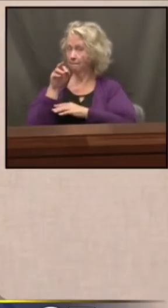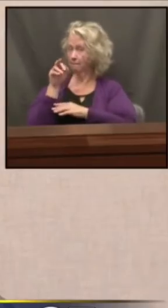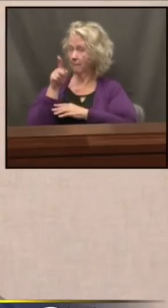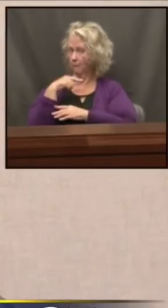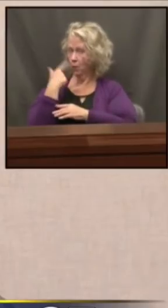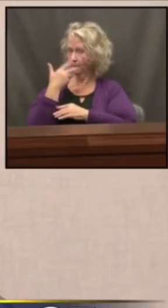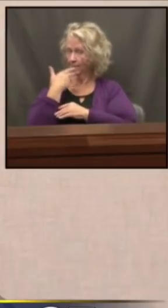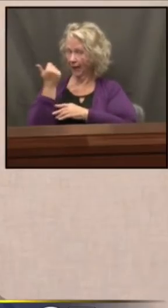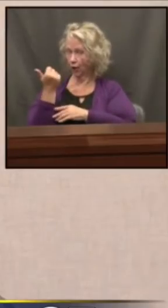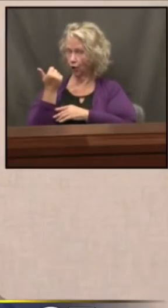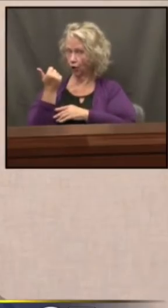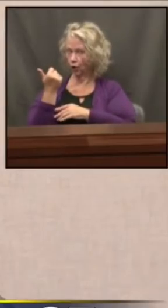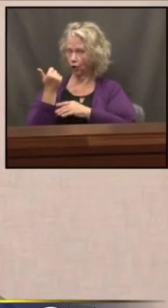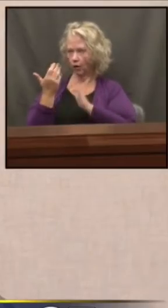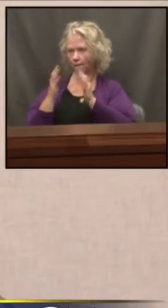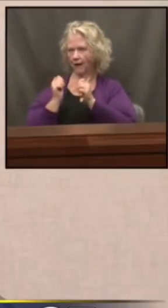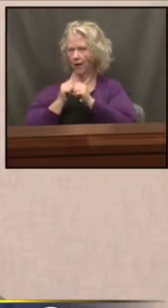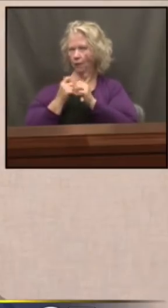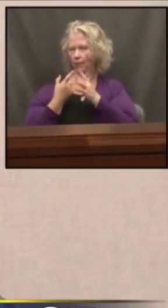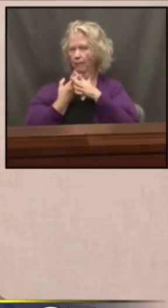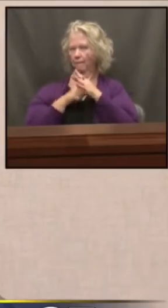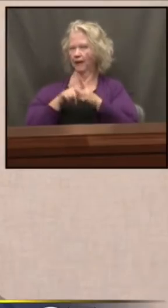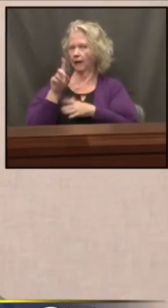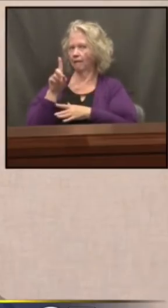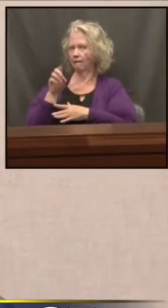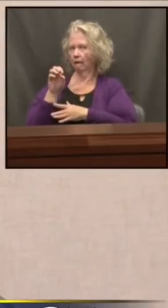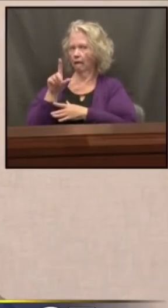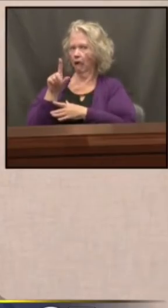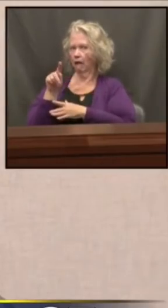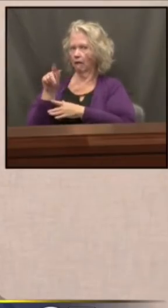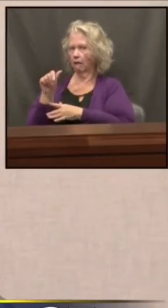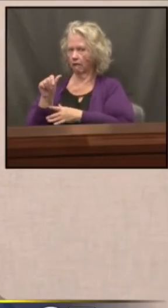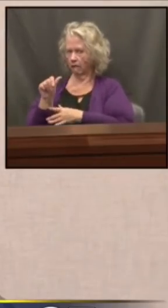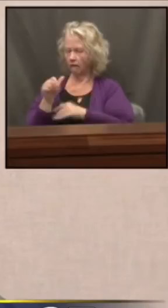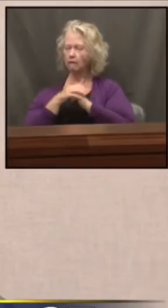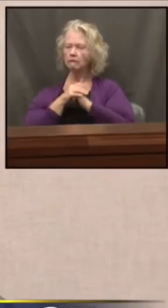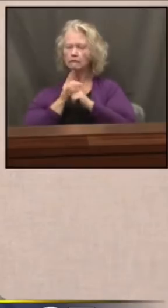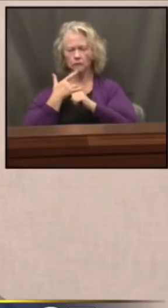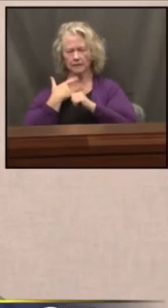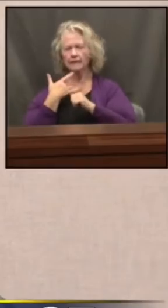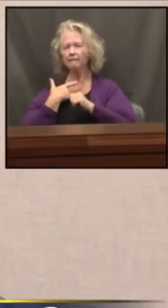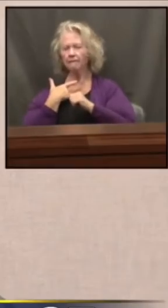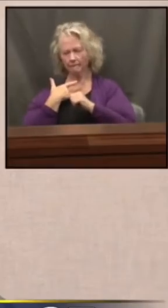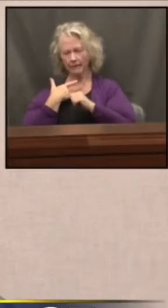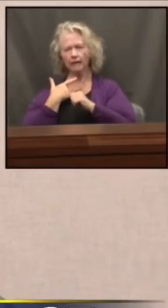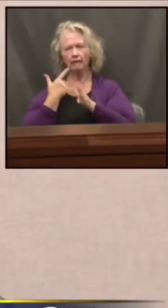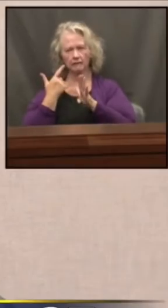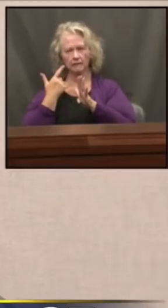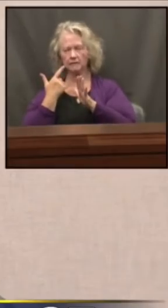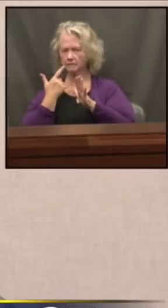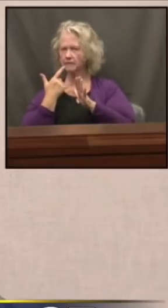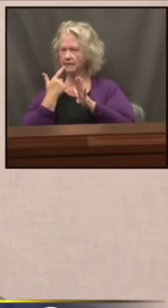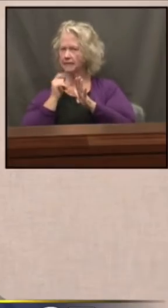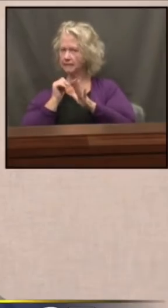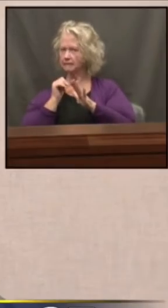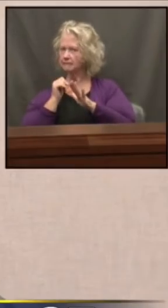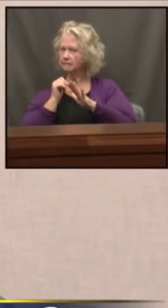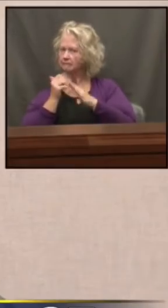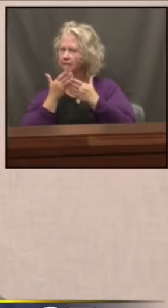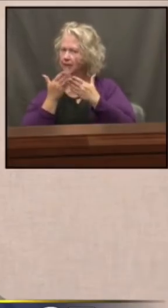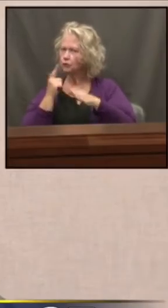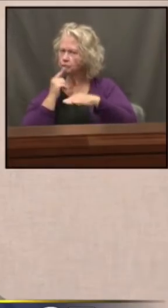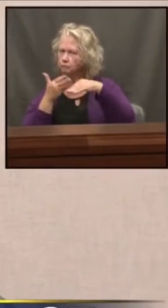when the Delta wave first hit. So it does look like this is on the way down. I